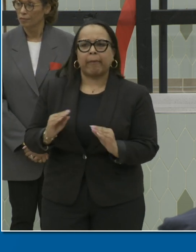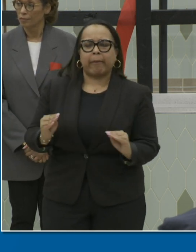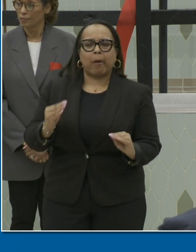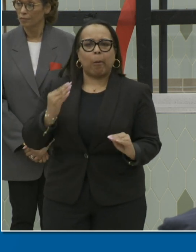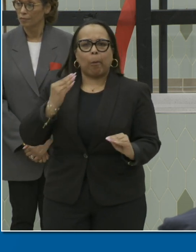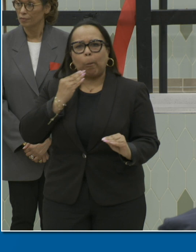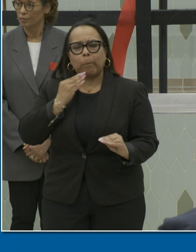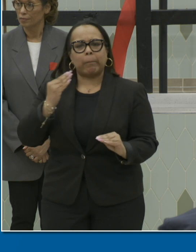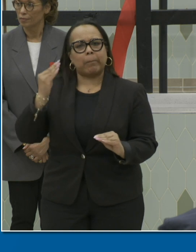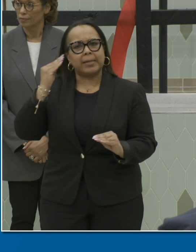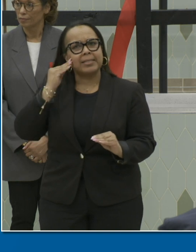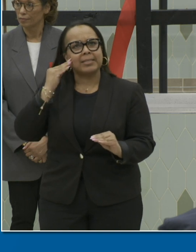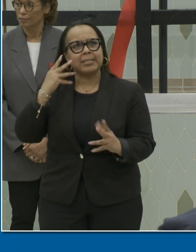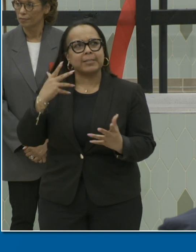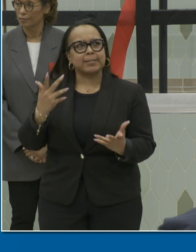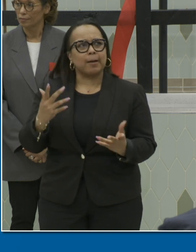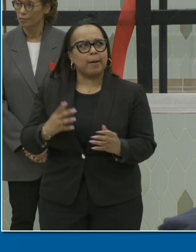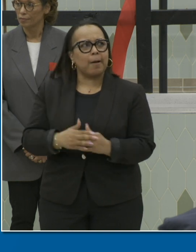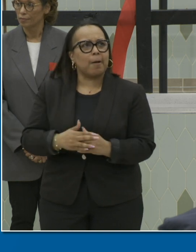homelessness